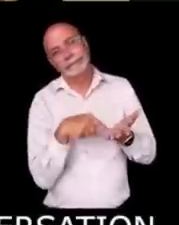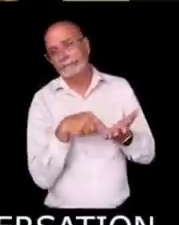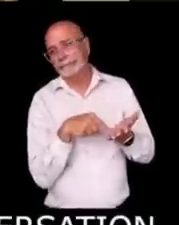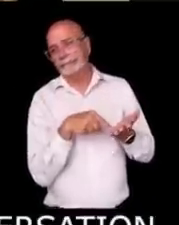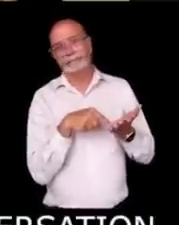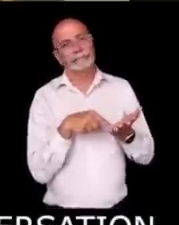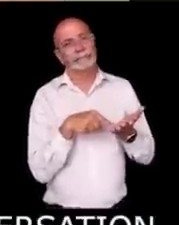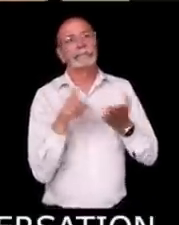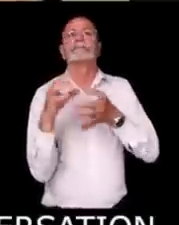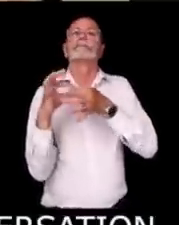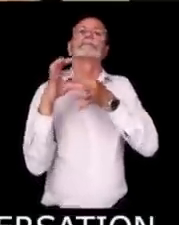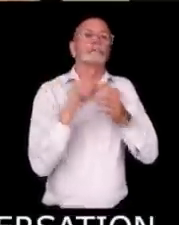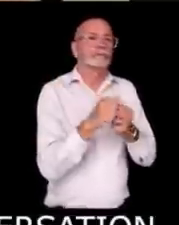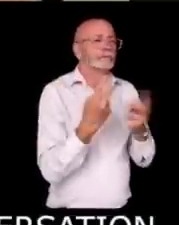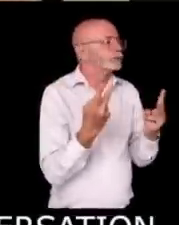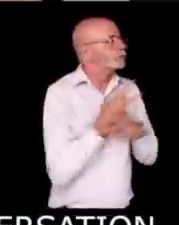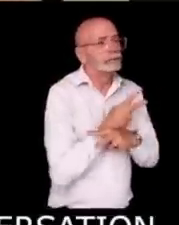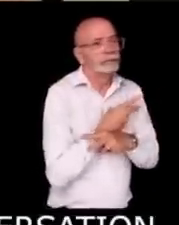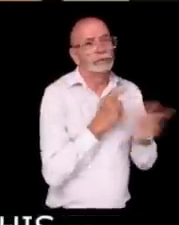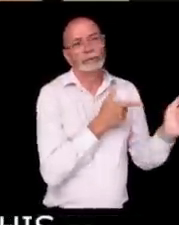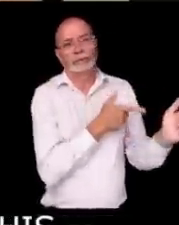spree shooting in Canadian history, to talk about gun control.